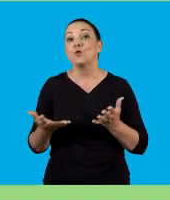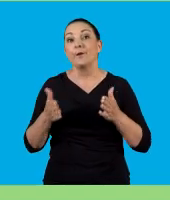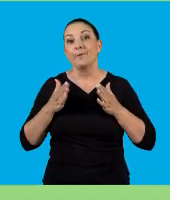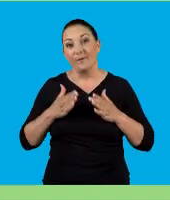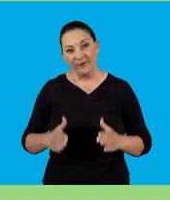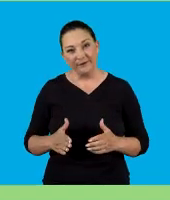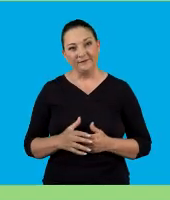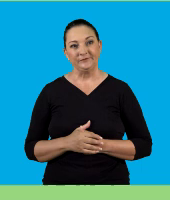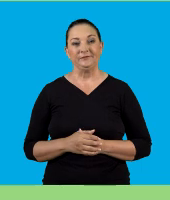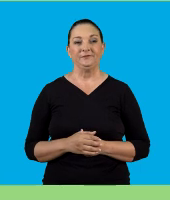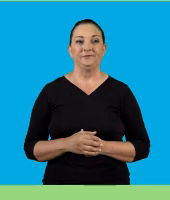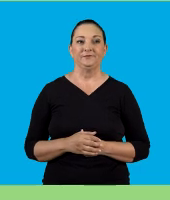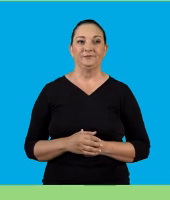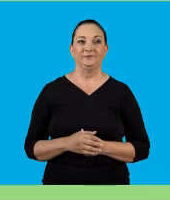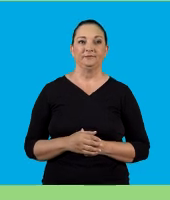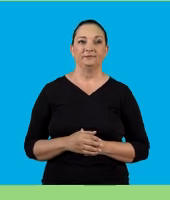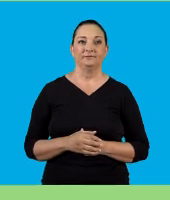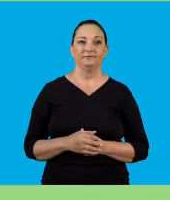place in our bodies?